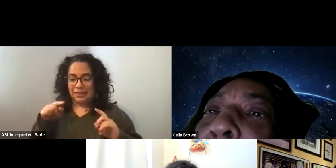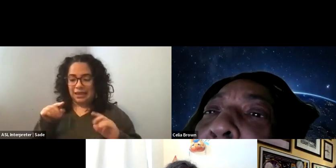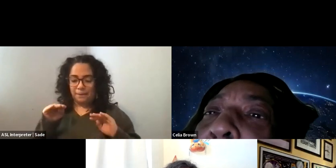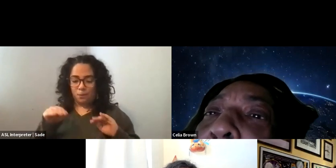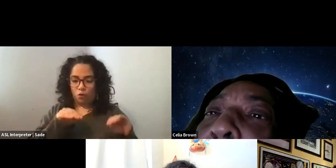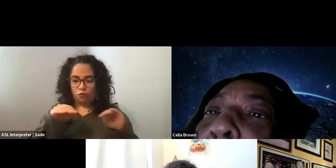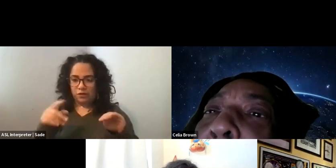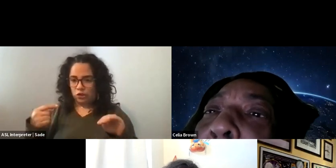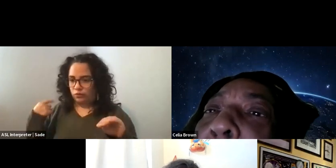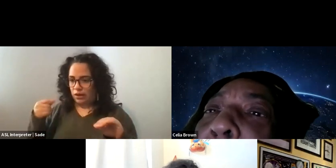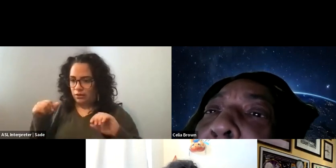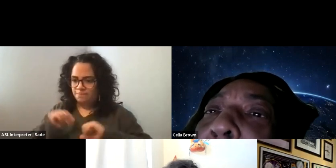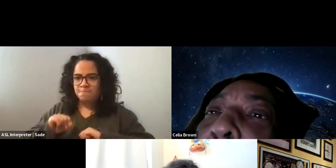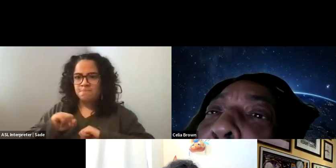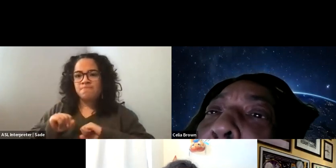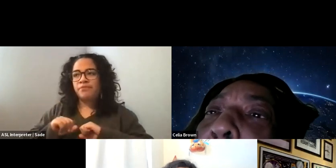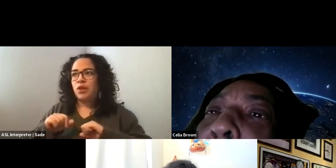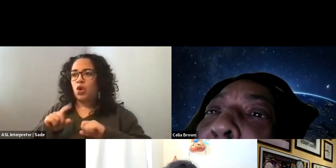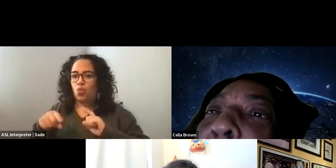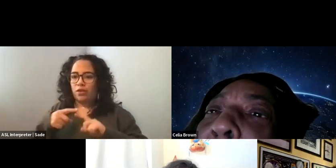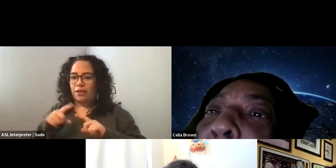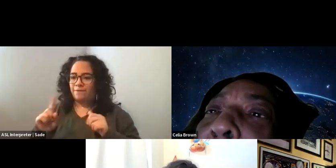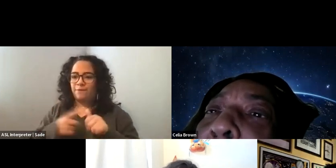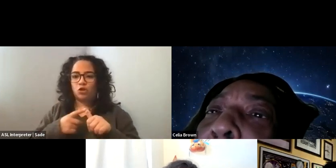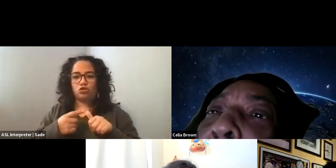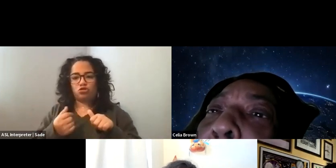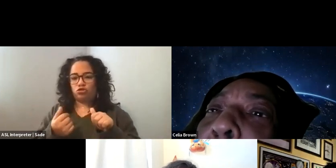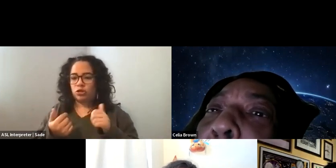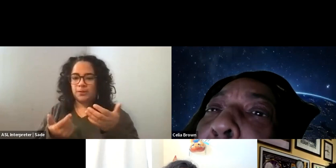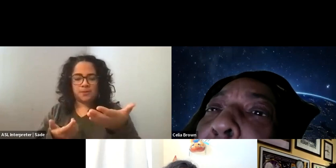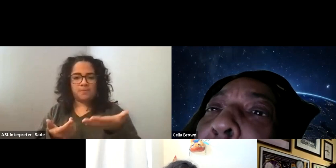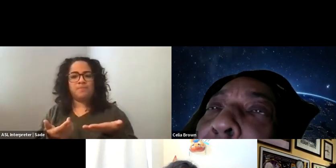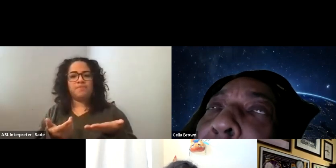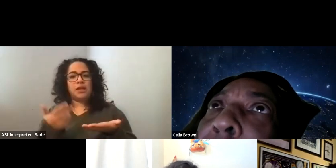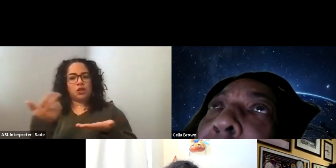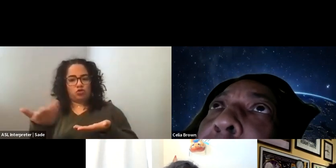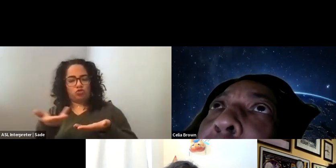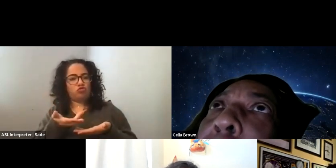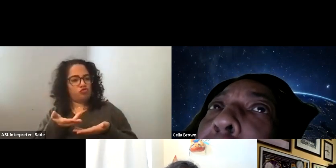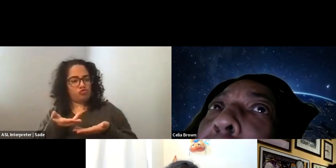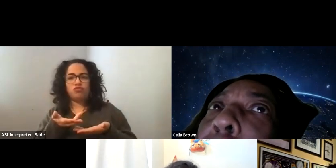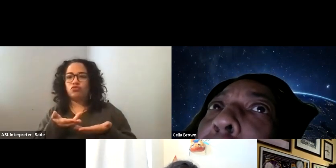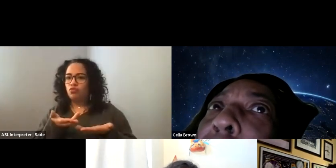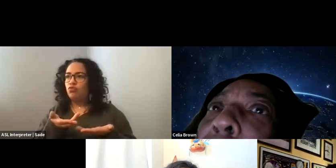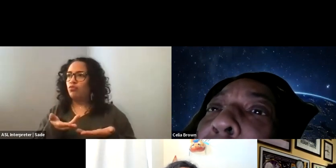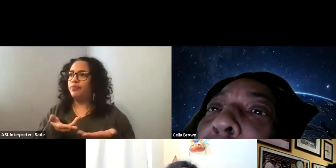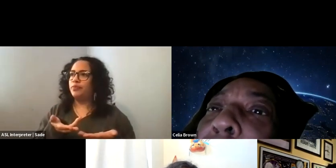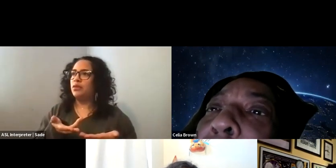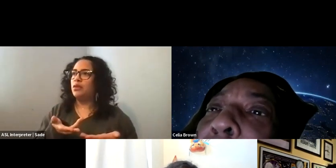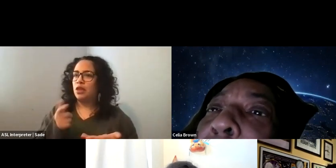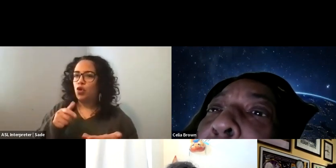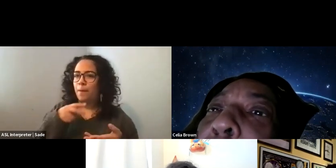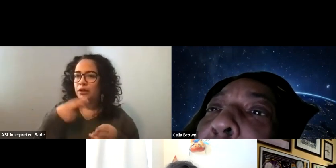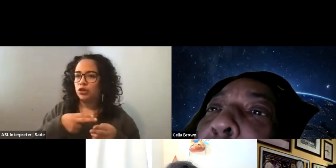like when you were first introduced to them? So you mentioned a little bit of that earlier, and what were you fighting for, and has